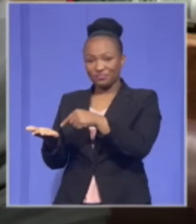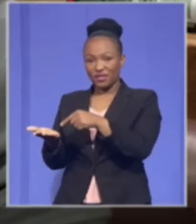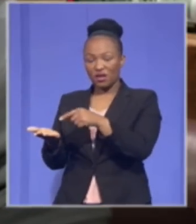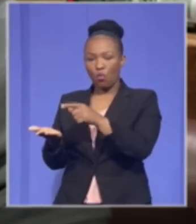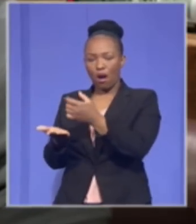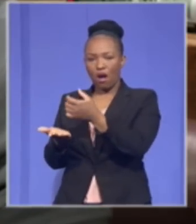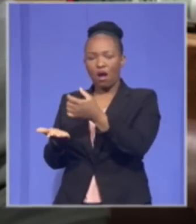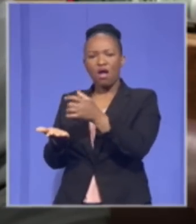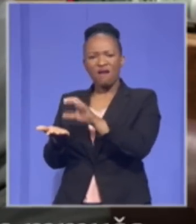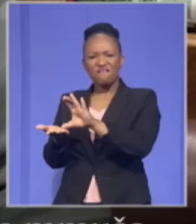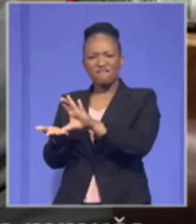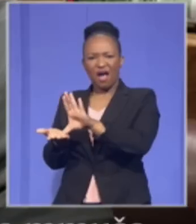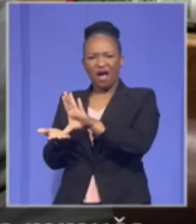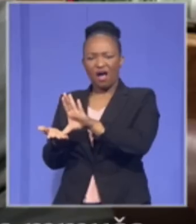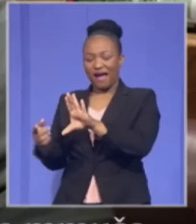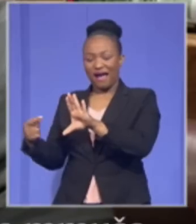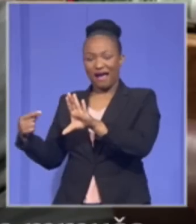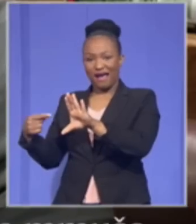As things stands,